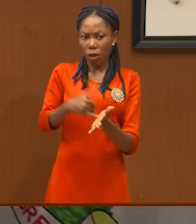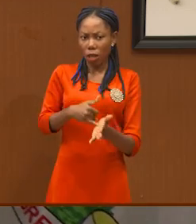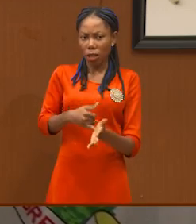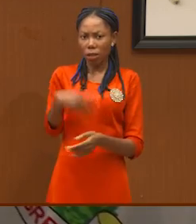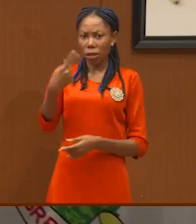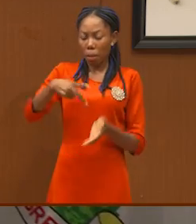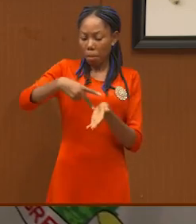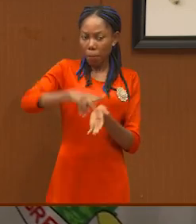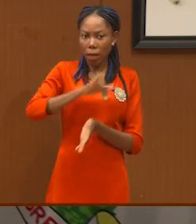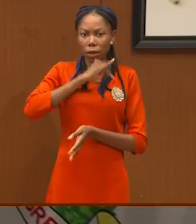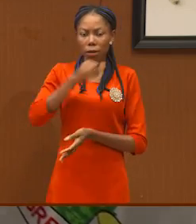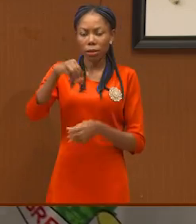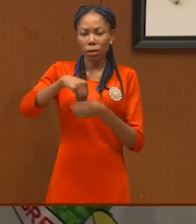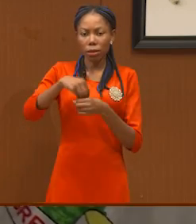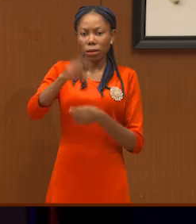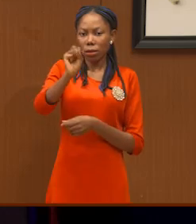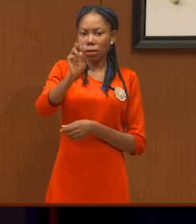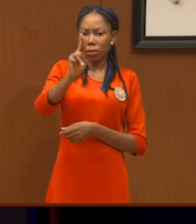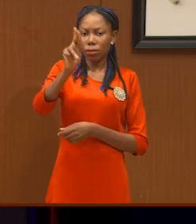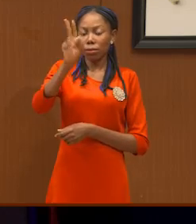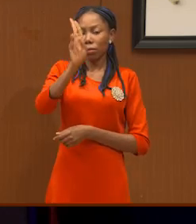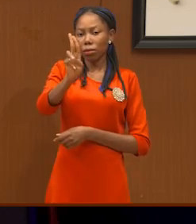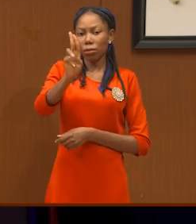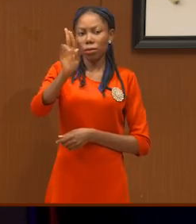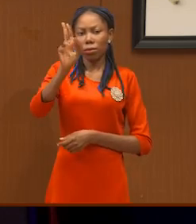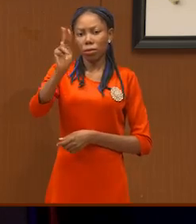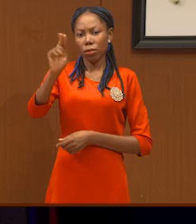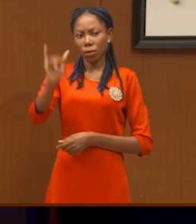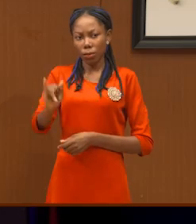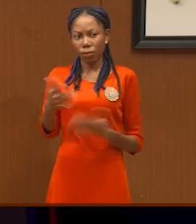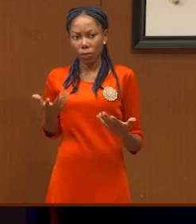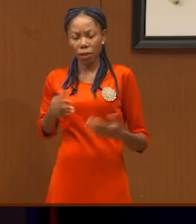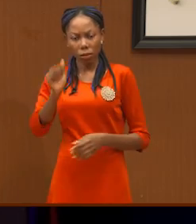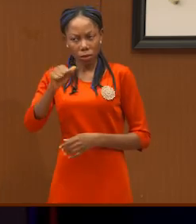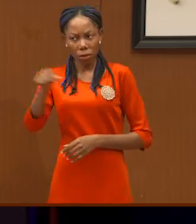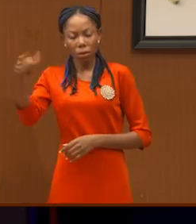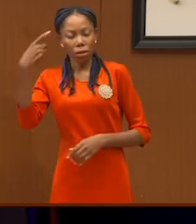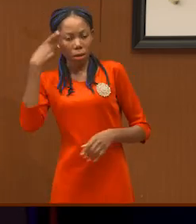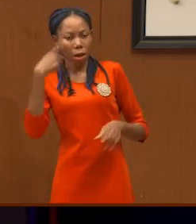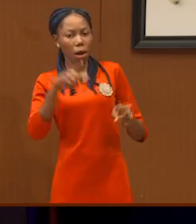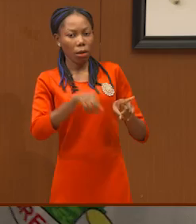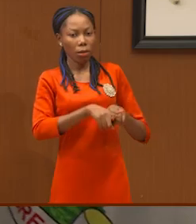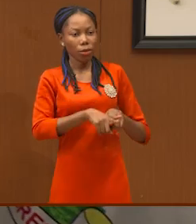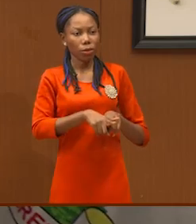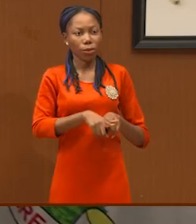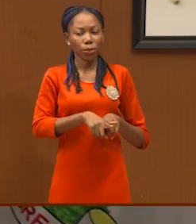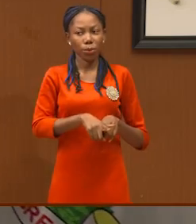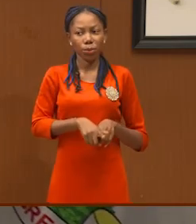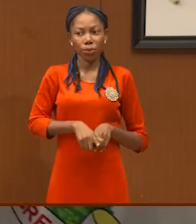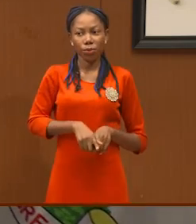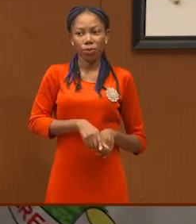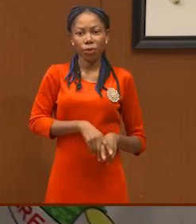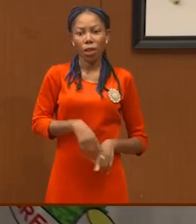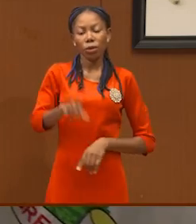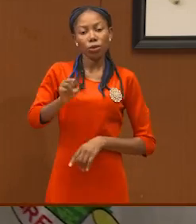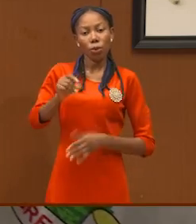so? I'm talking to you. Is that not so? I agree. All right, then. Let it be. Okay, so what do you have to say? Yeah, what I